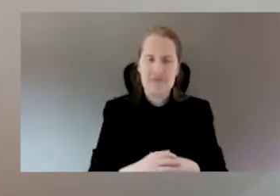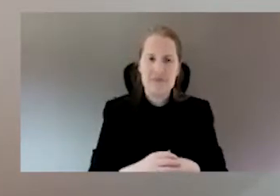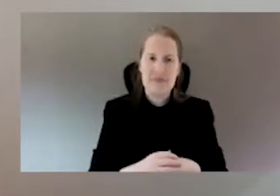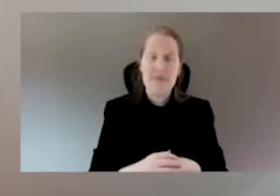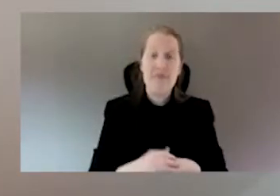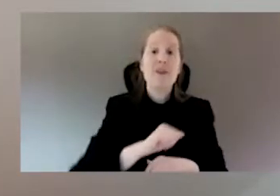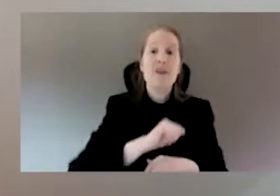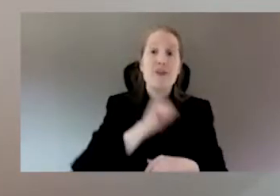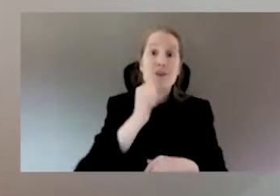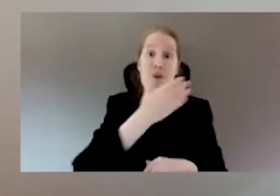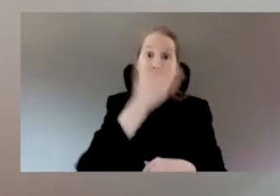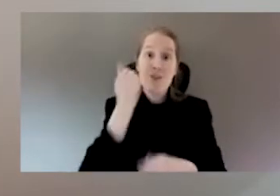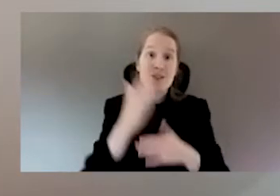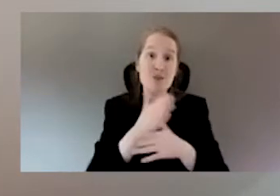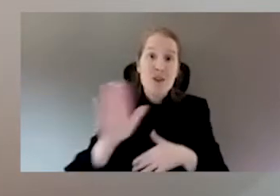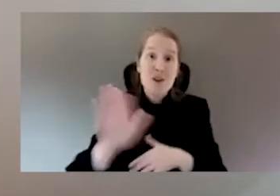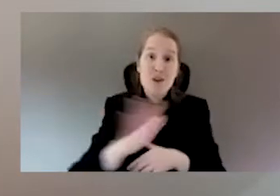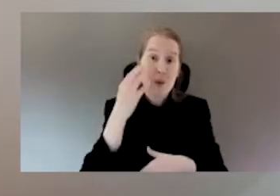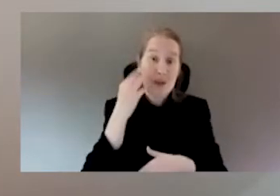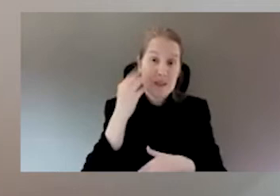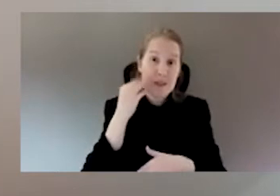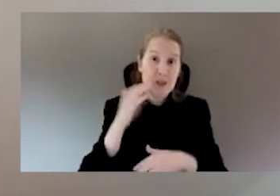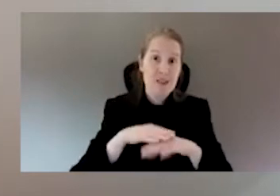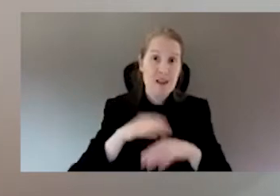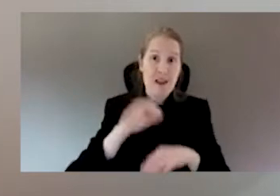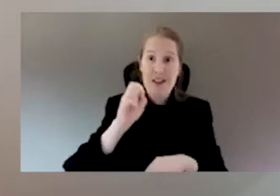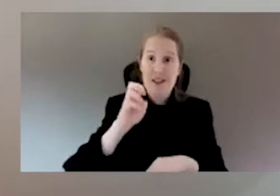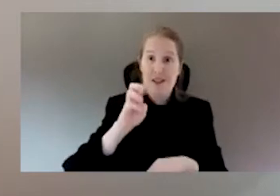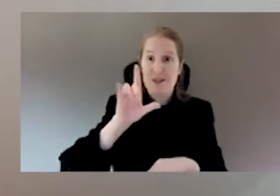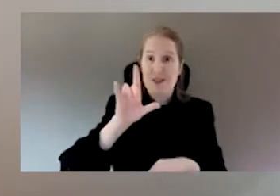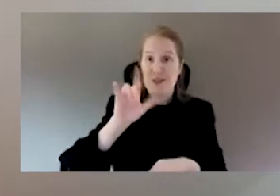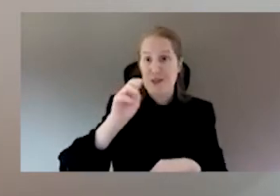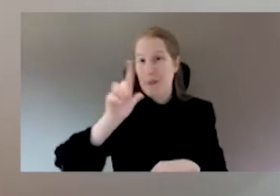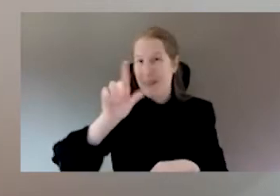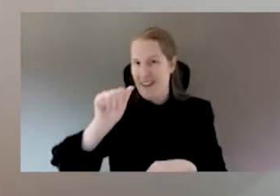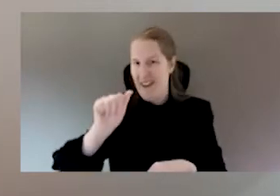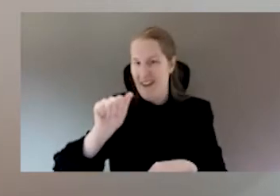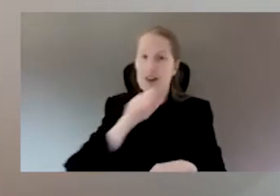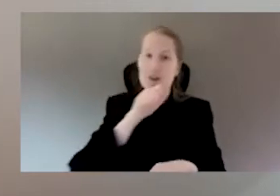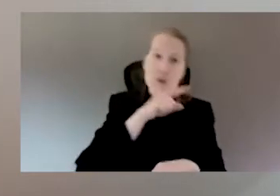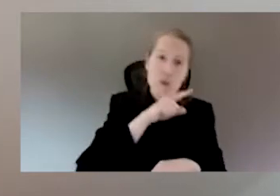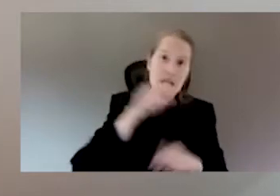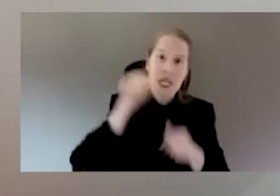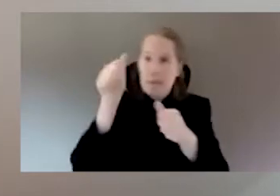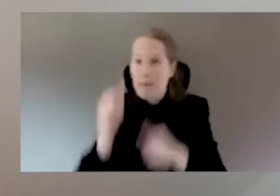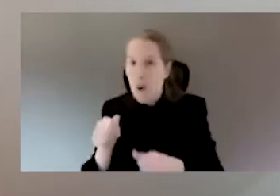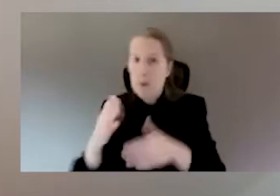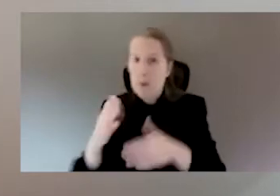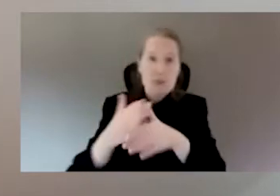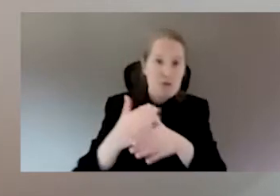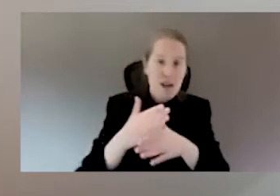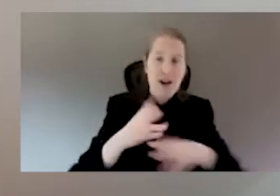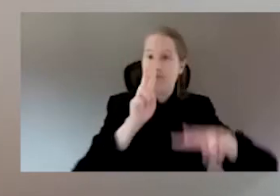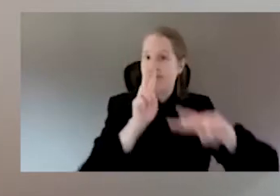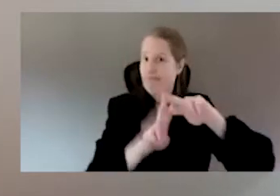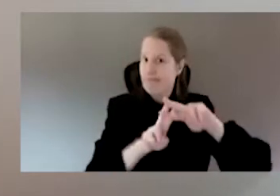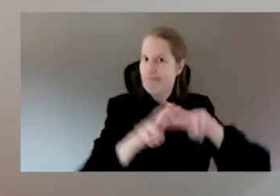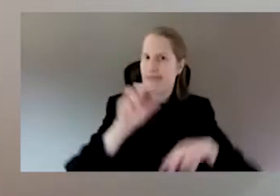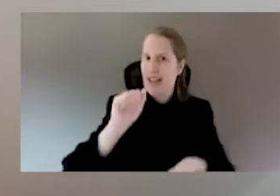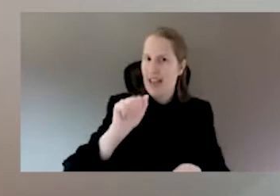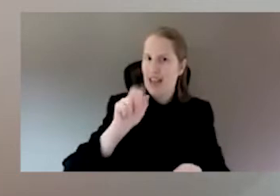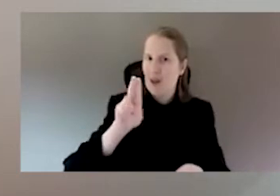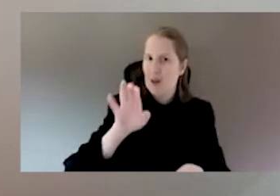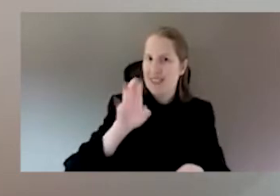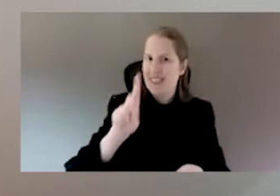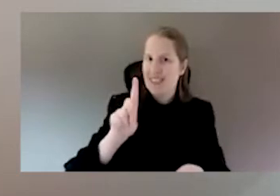share your experience socially. So tweet, post, and share using hashtag